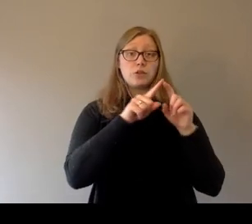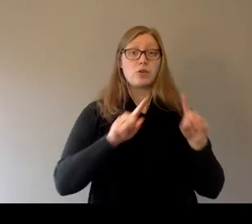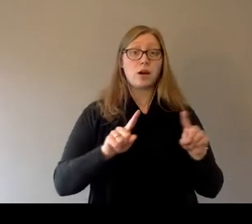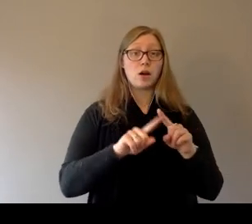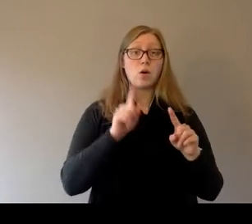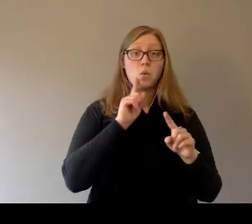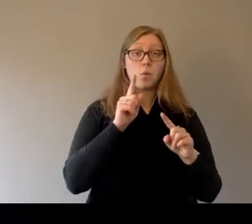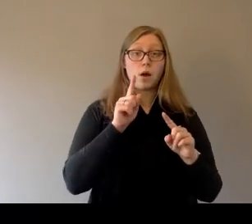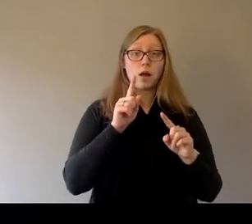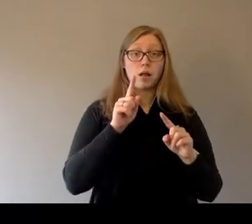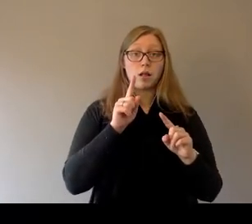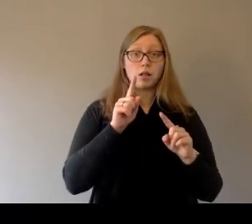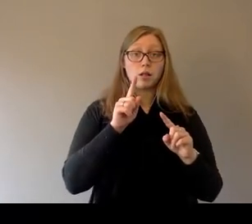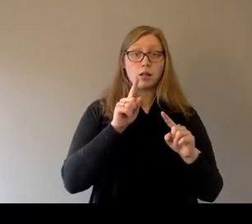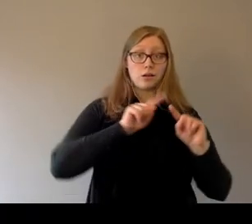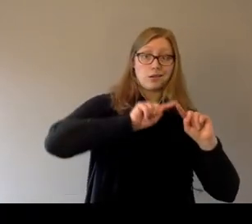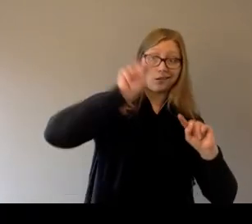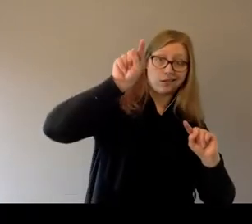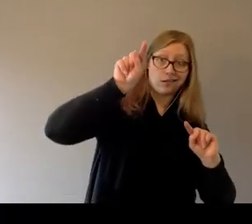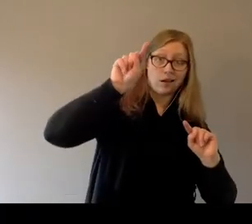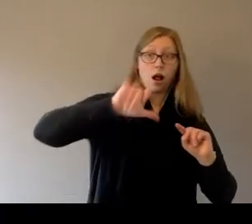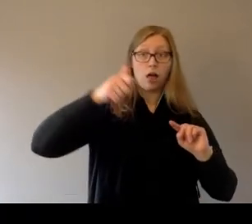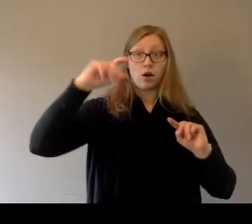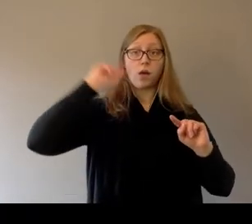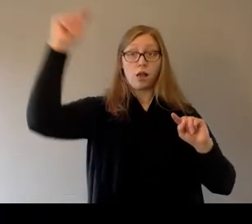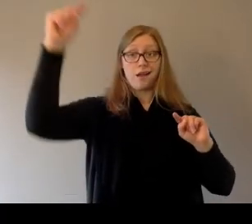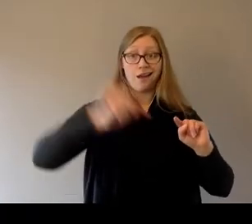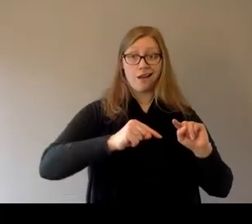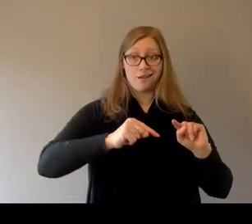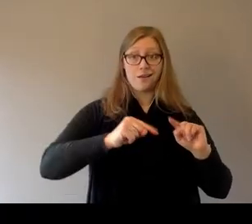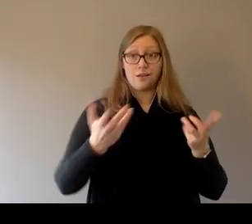go MK. So let's